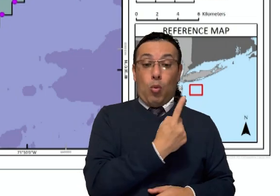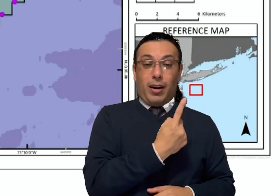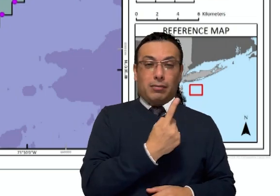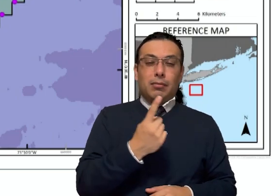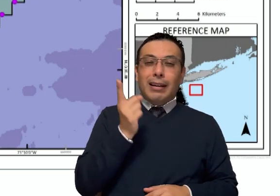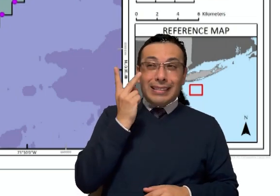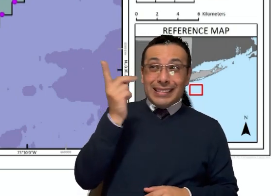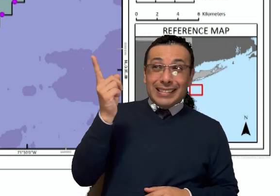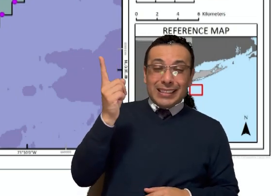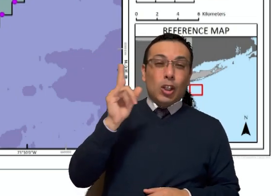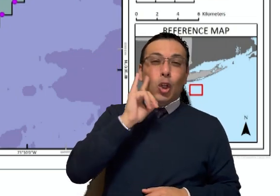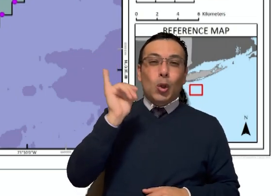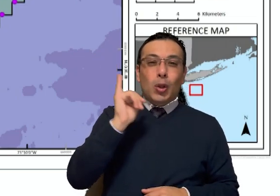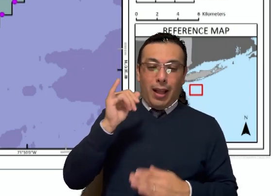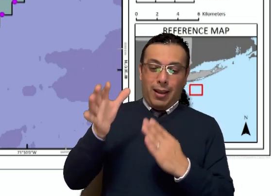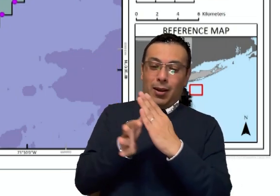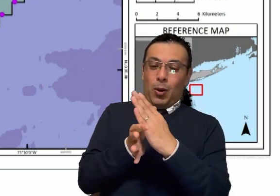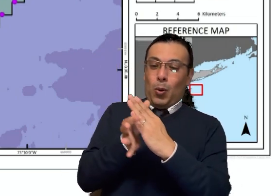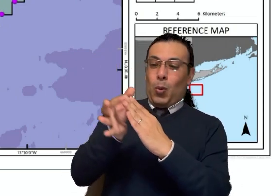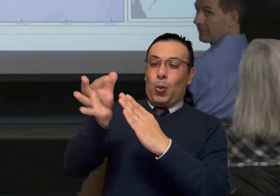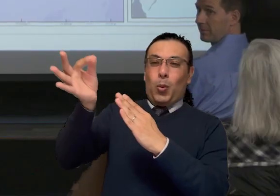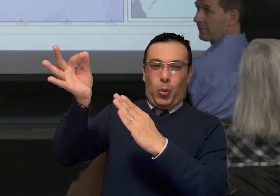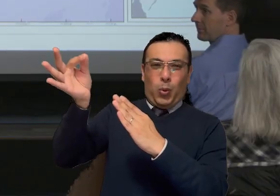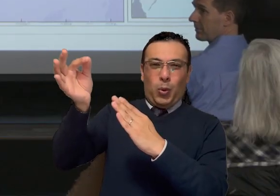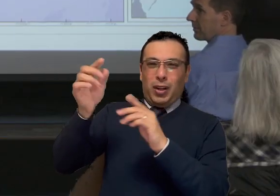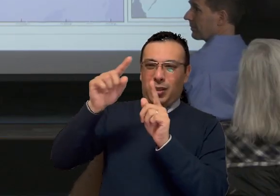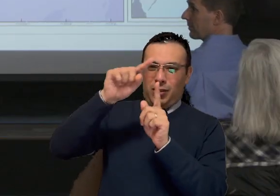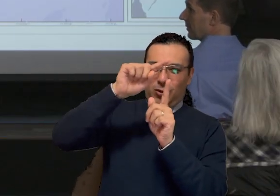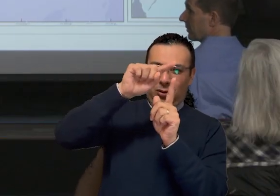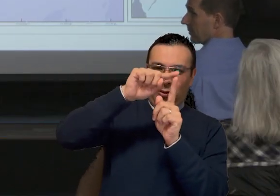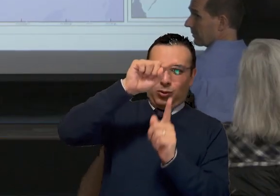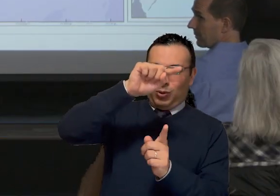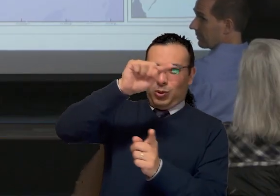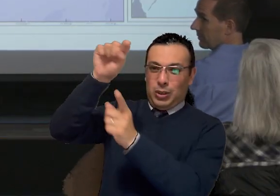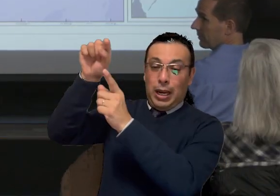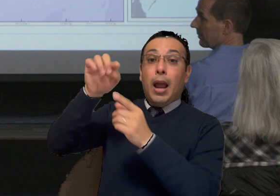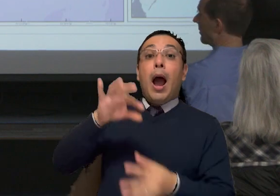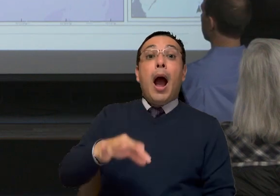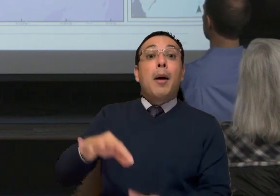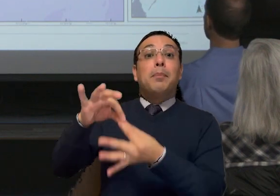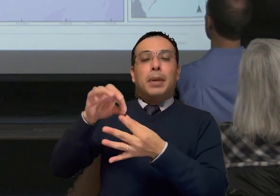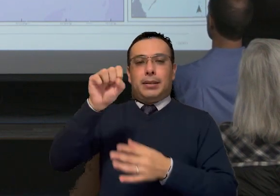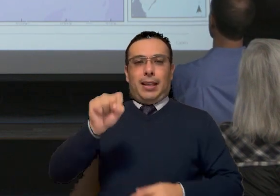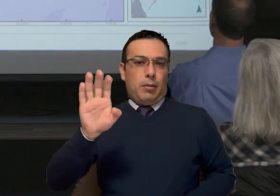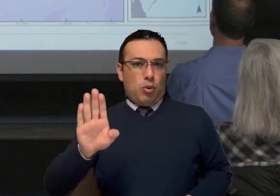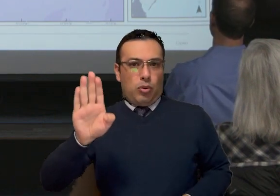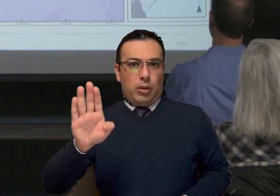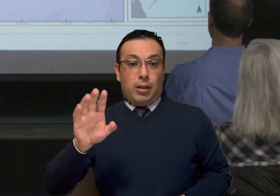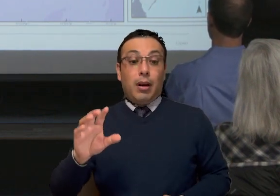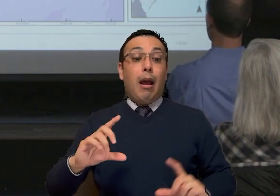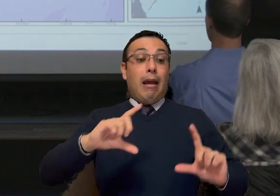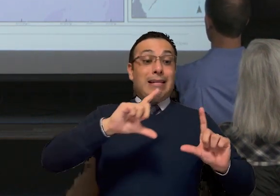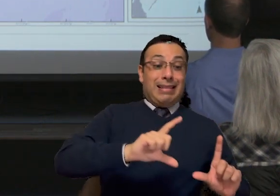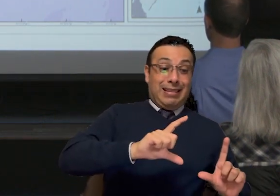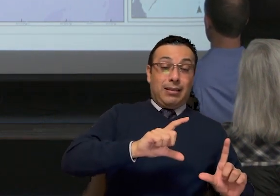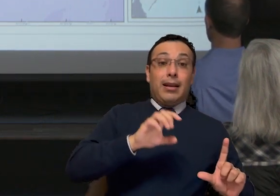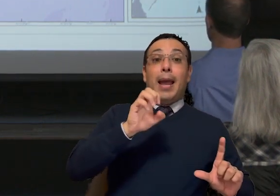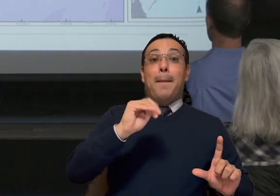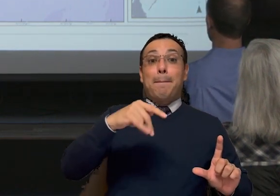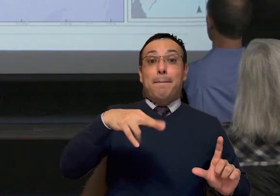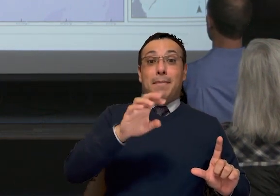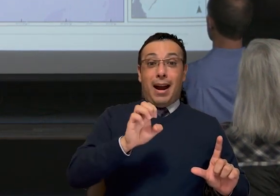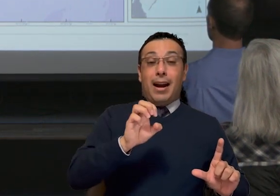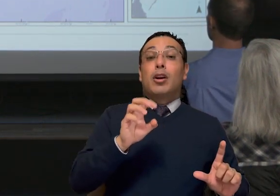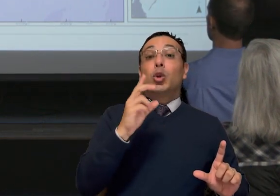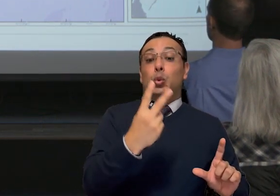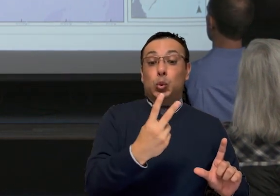area, and that will connect into the grid in South Brooklyn. And then Empire Wind 2, which is the other area with the